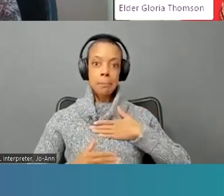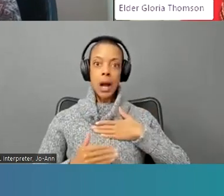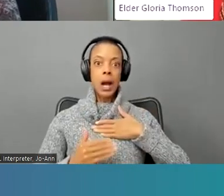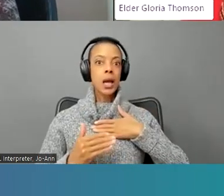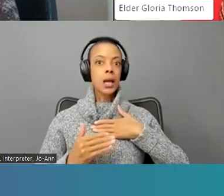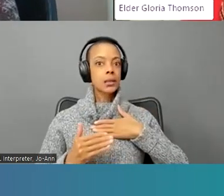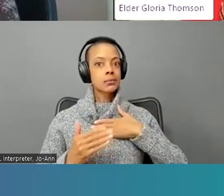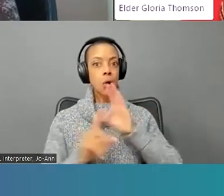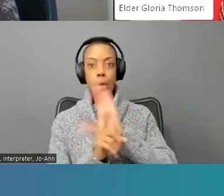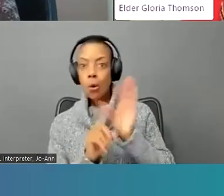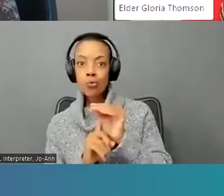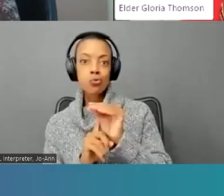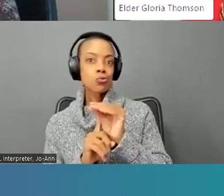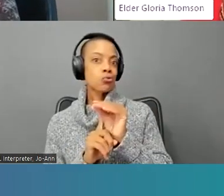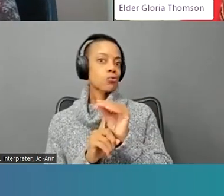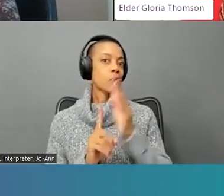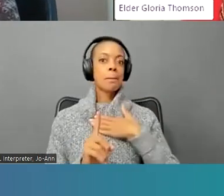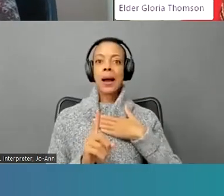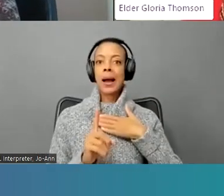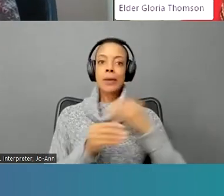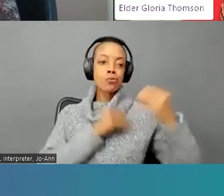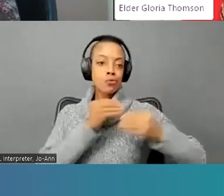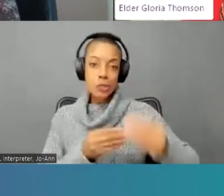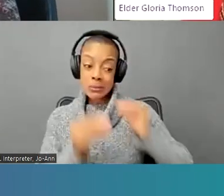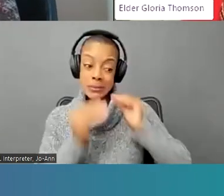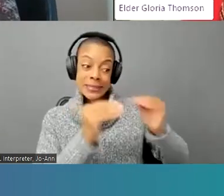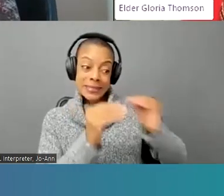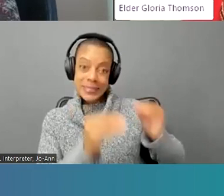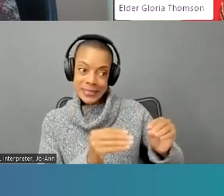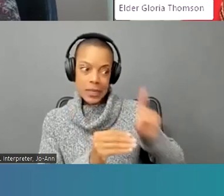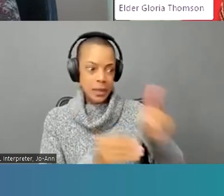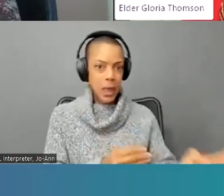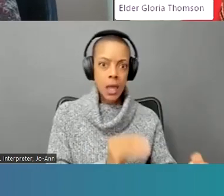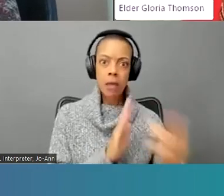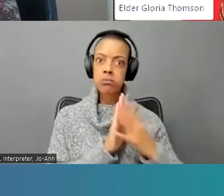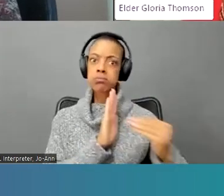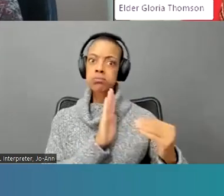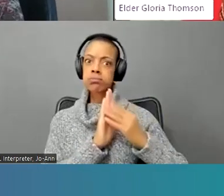they'd start living my way of life, and we're